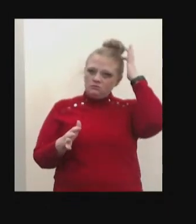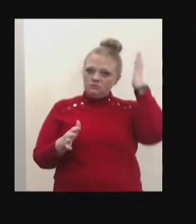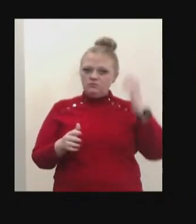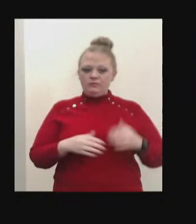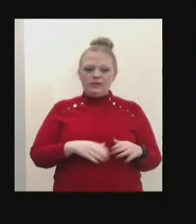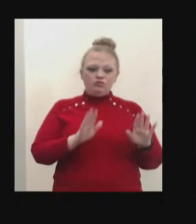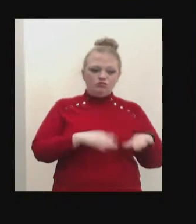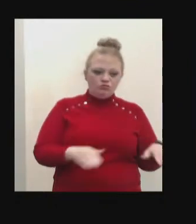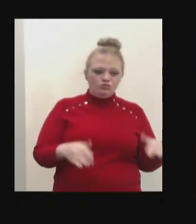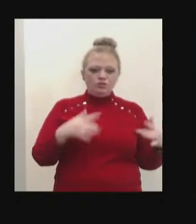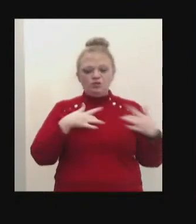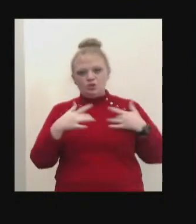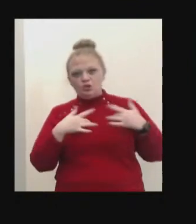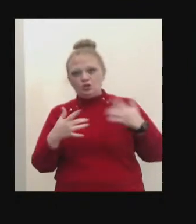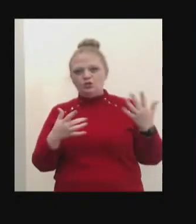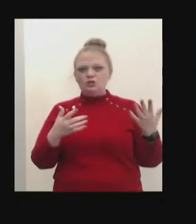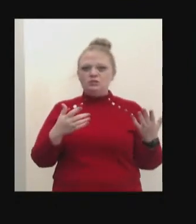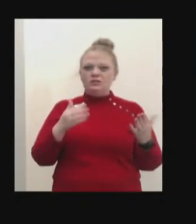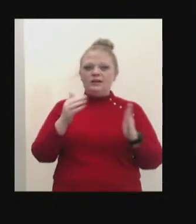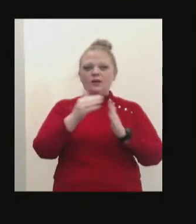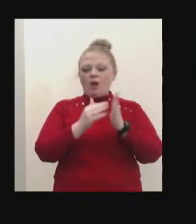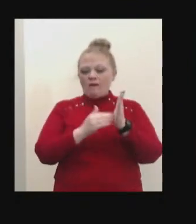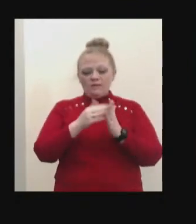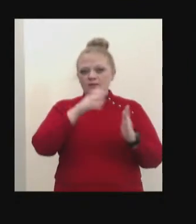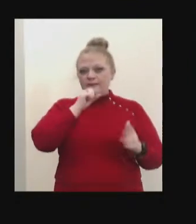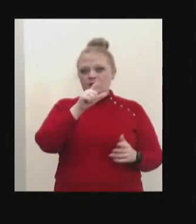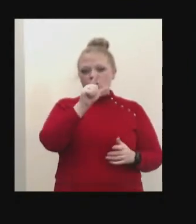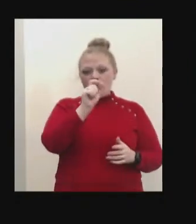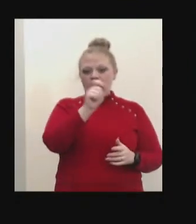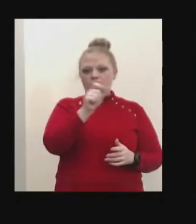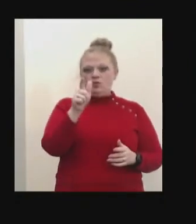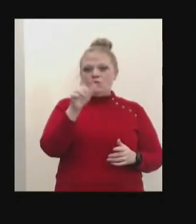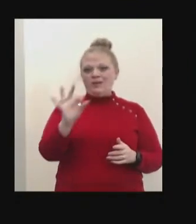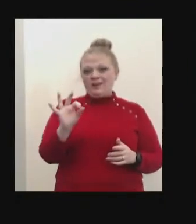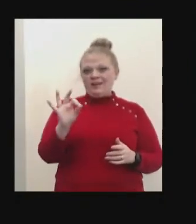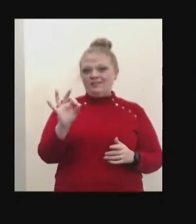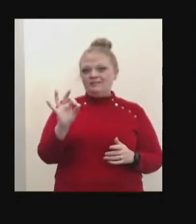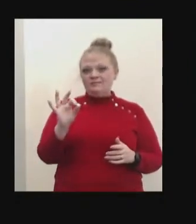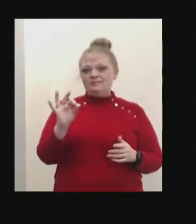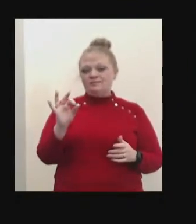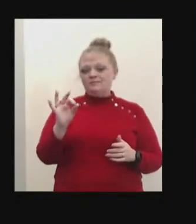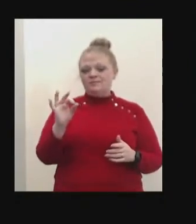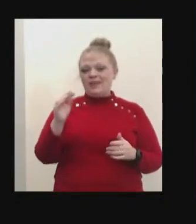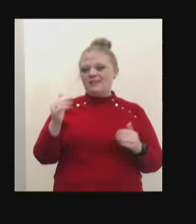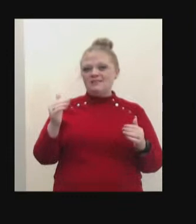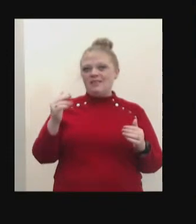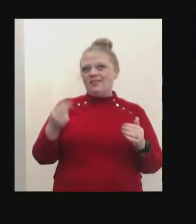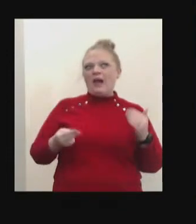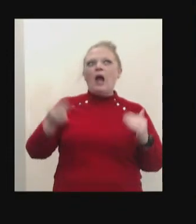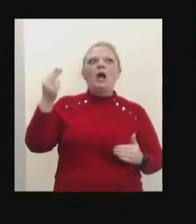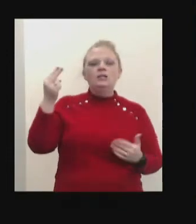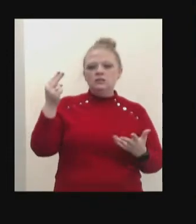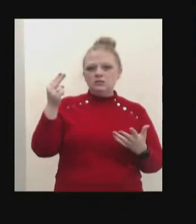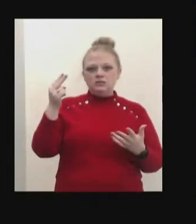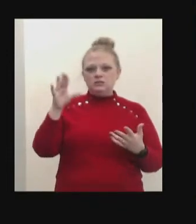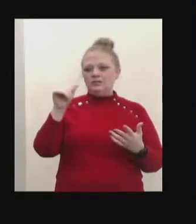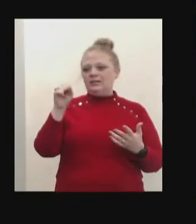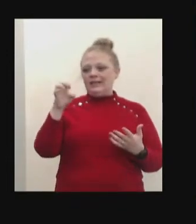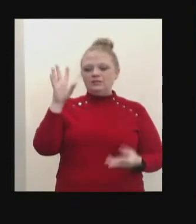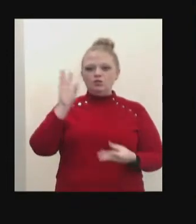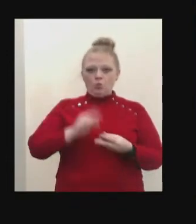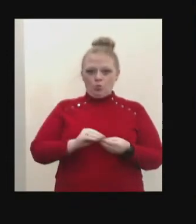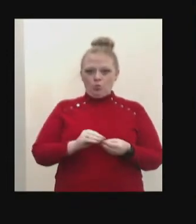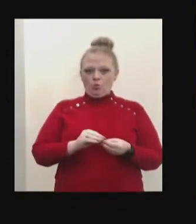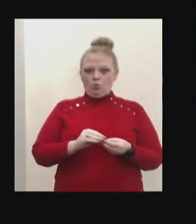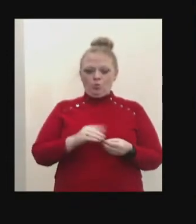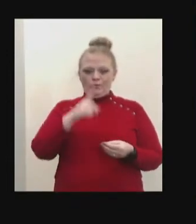is a concern. And as is often the case, the 20 to 29-year-old has the highest case total. These are often the ones that are not wearing